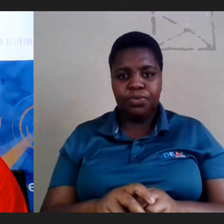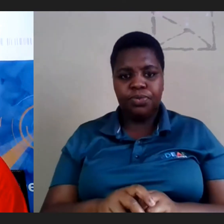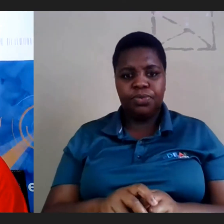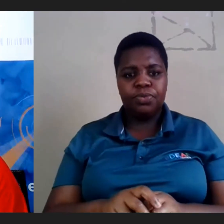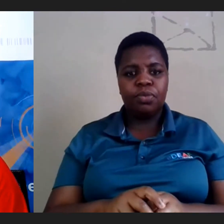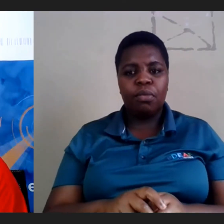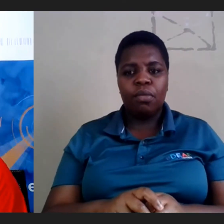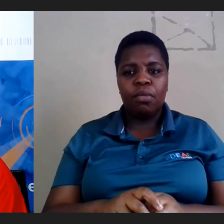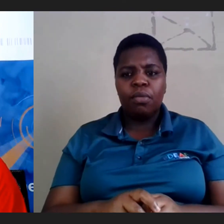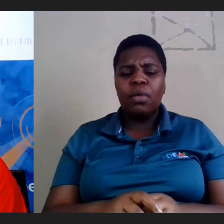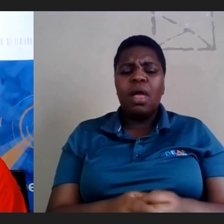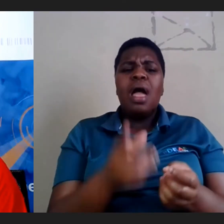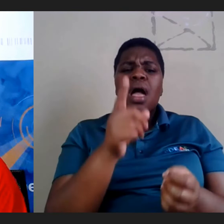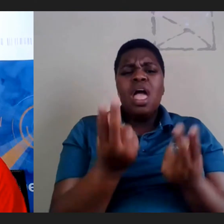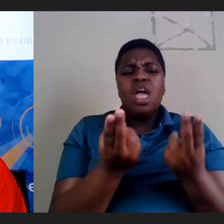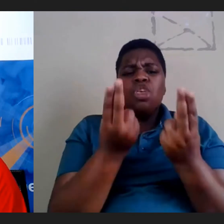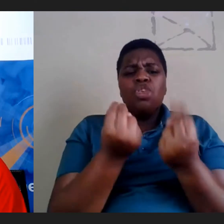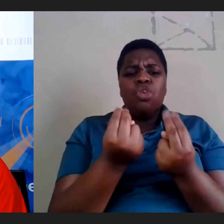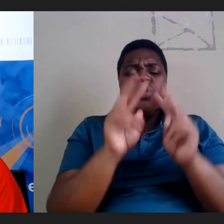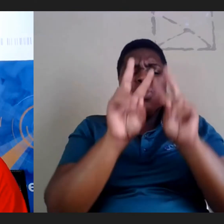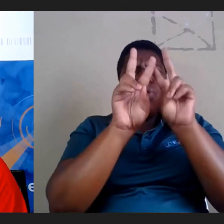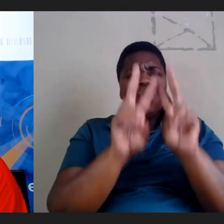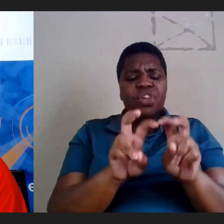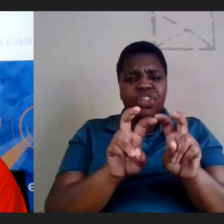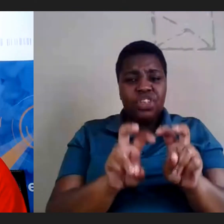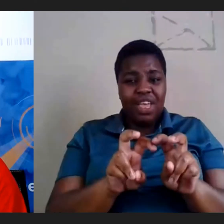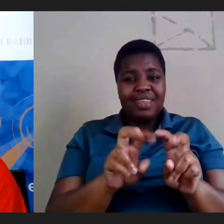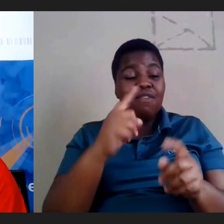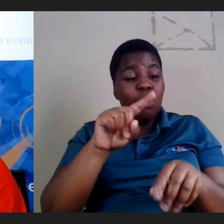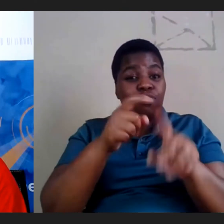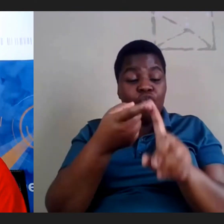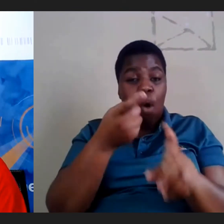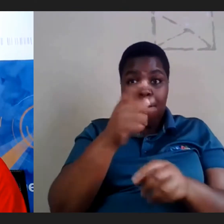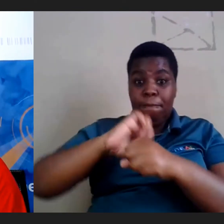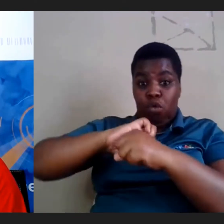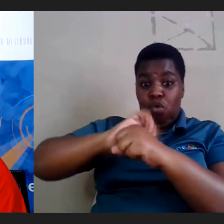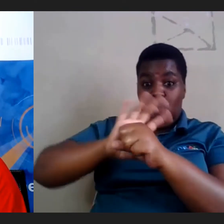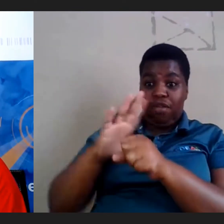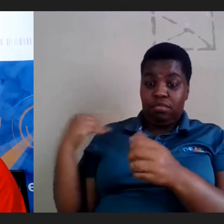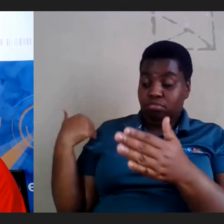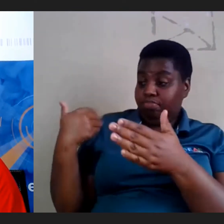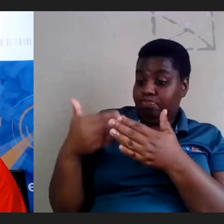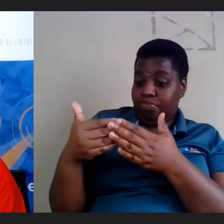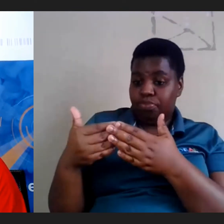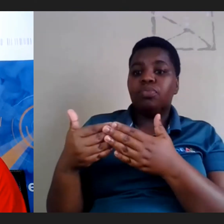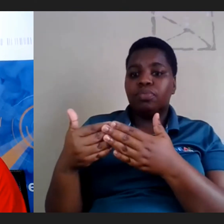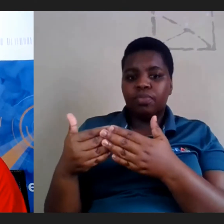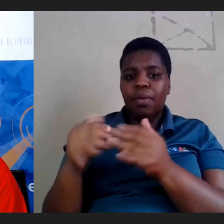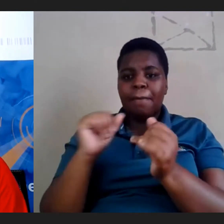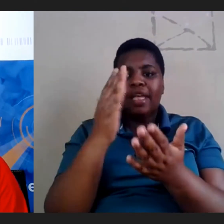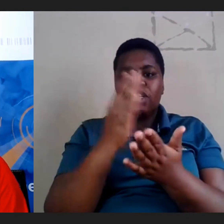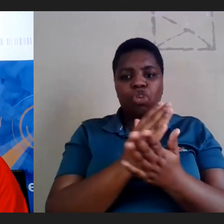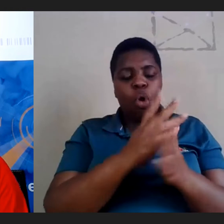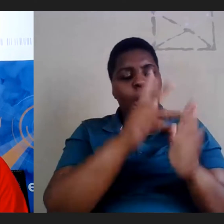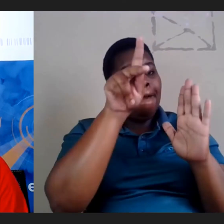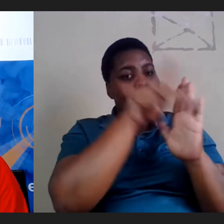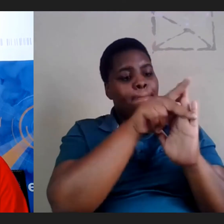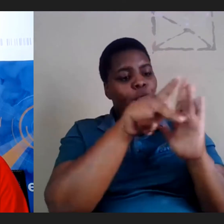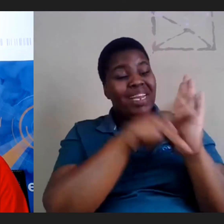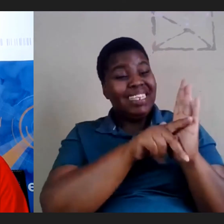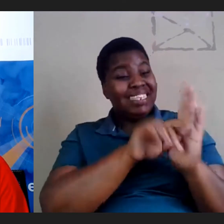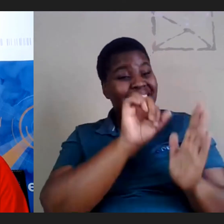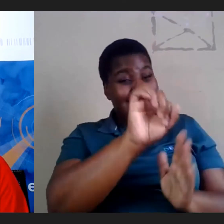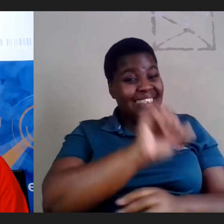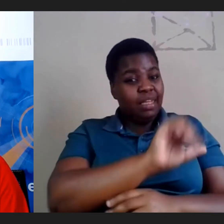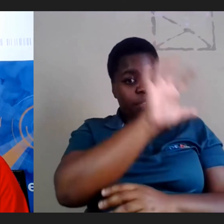can the new research findings from the COVID pandemic inform the draft disability policy for South Africa?